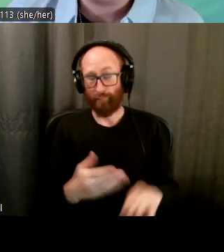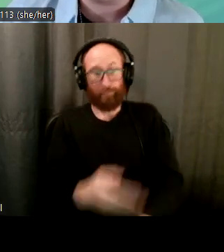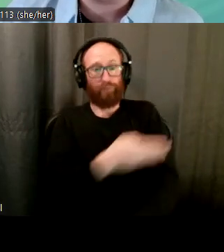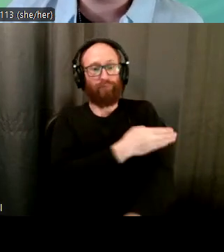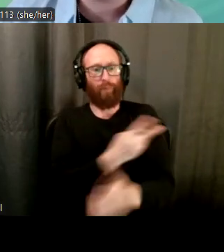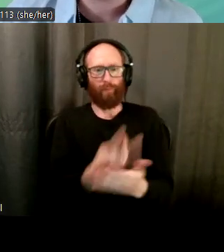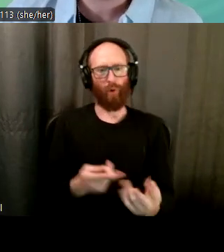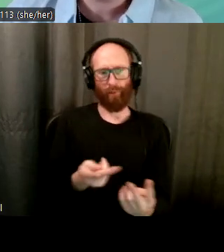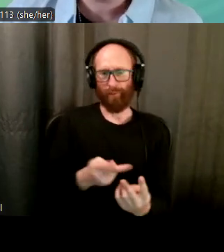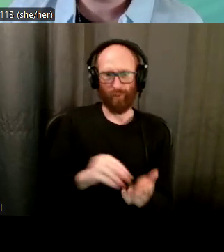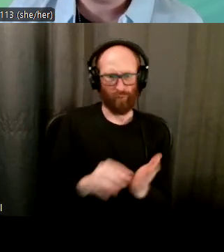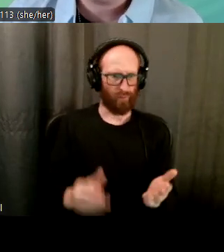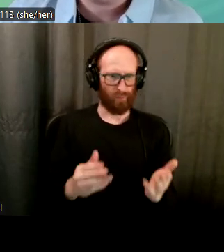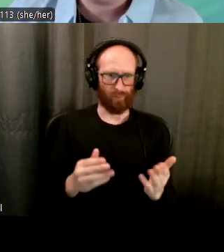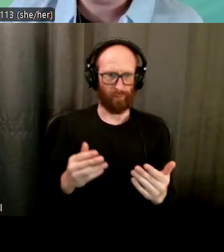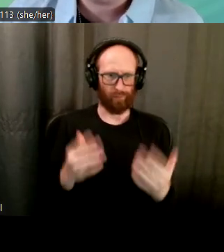students' well-being.